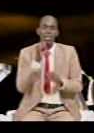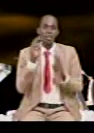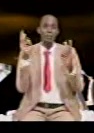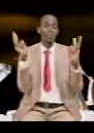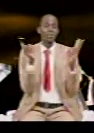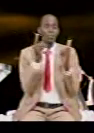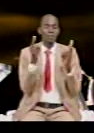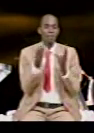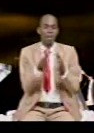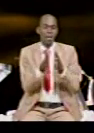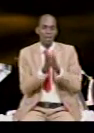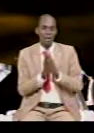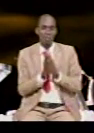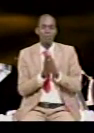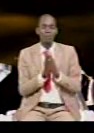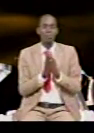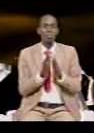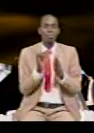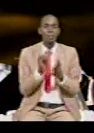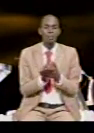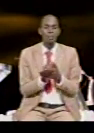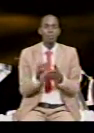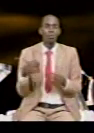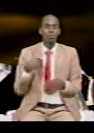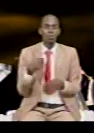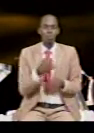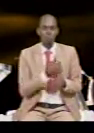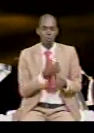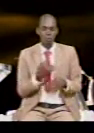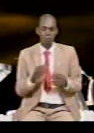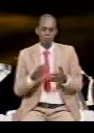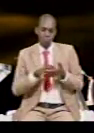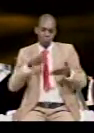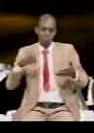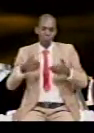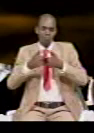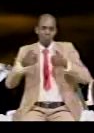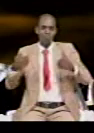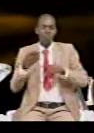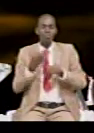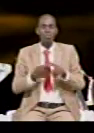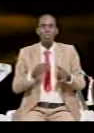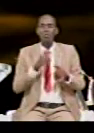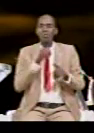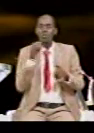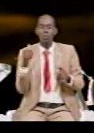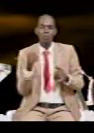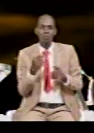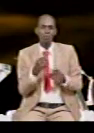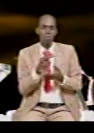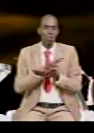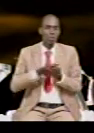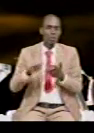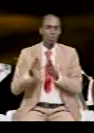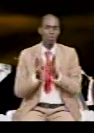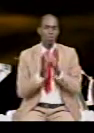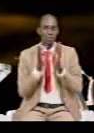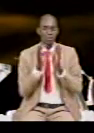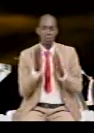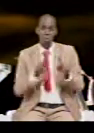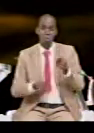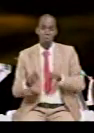requires that we cut away from unequal yoke and have friends among children of